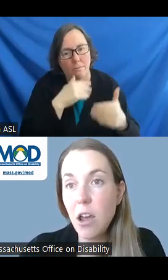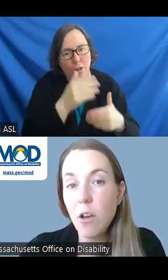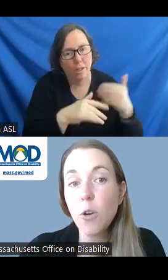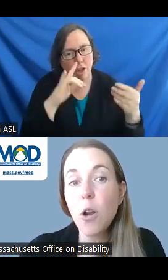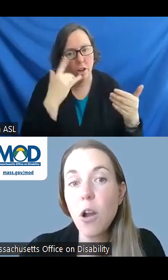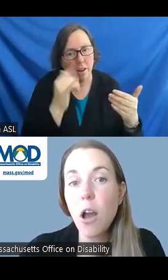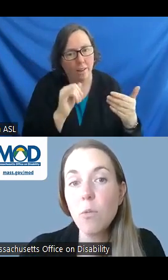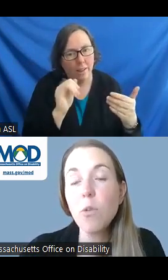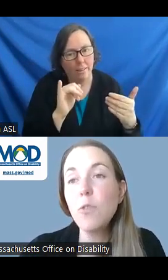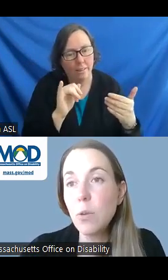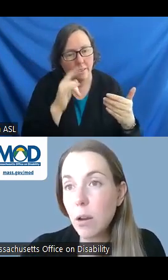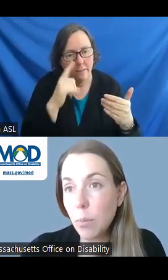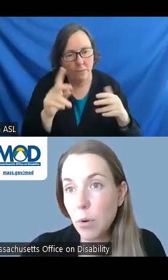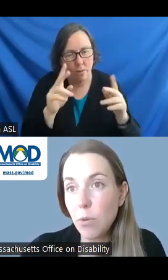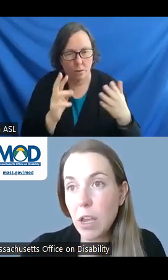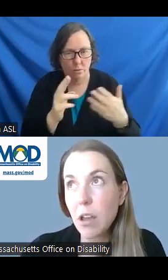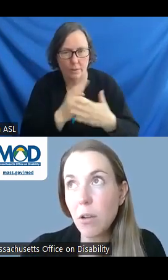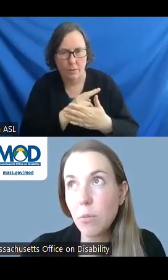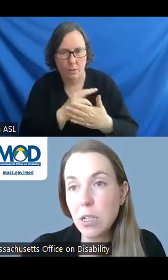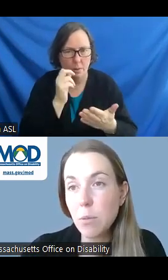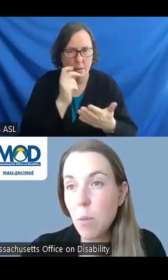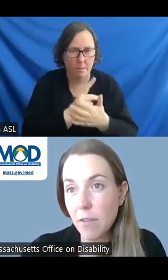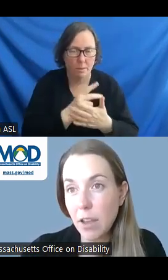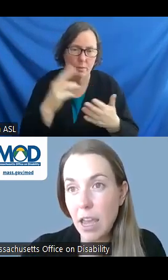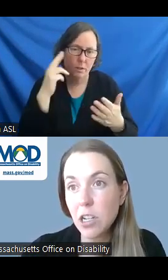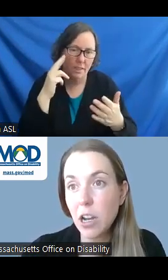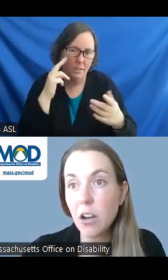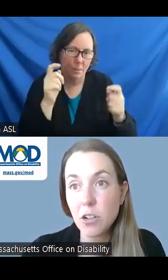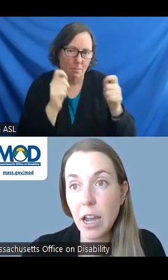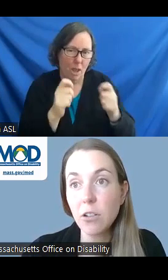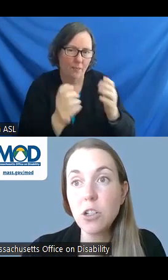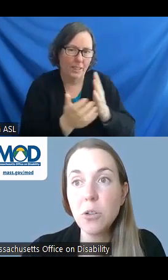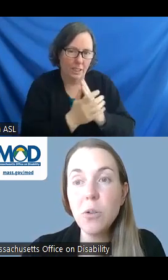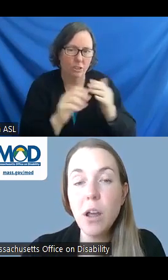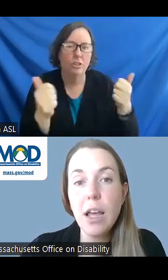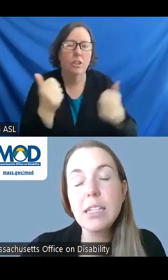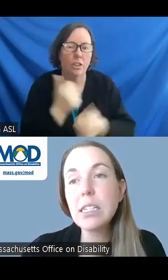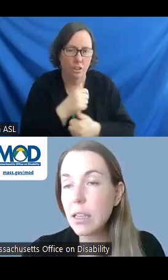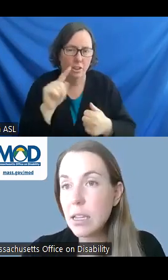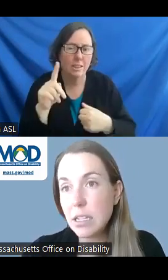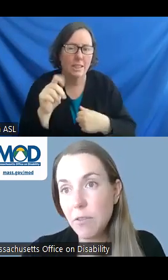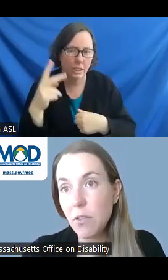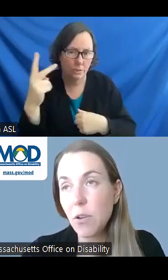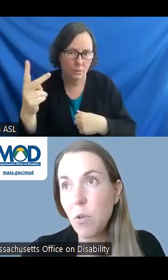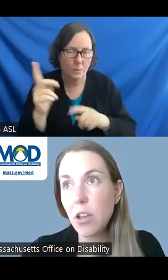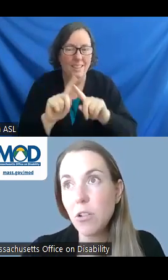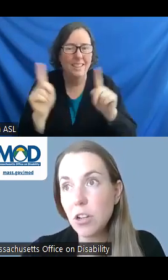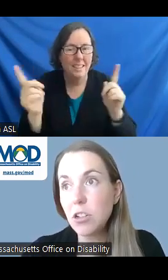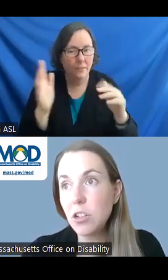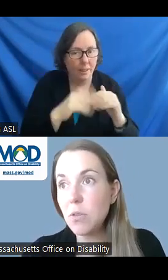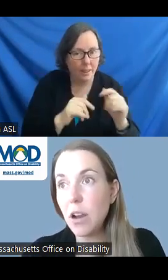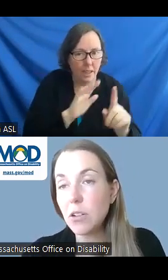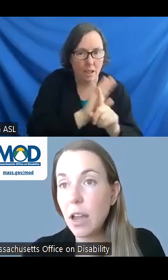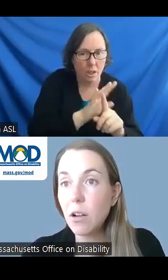is for reviewing and approving a reasonable modification under Title II. It's slightly different from what you're